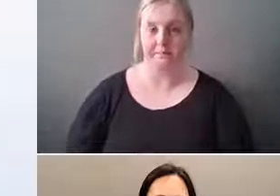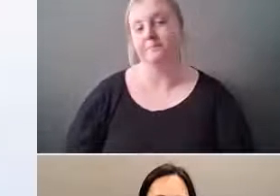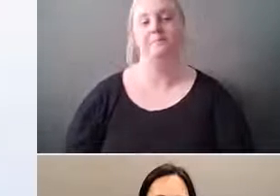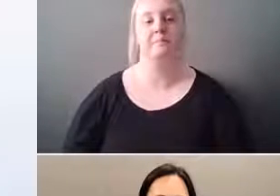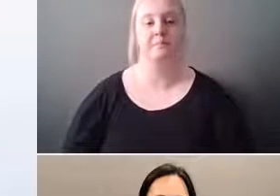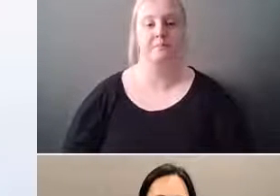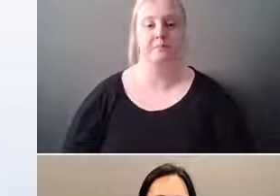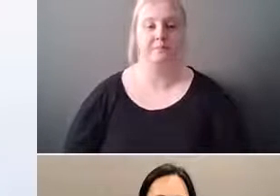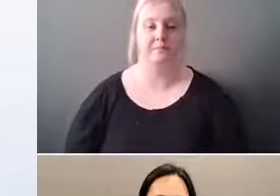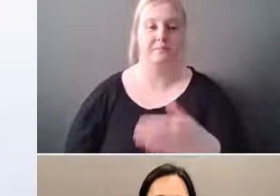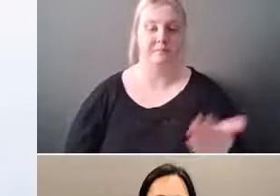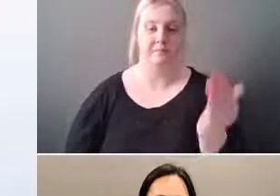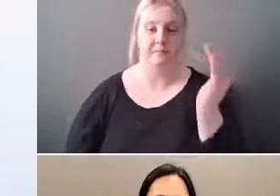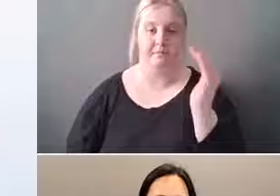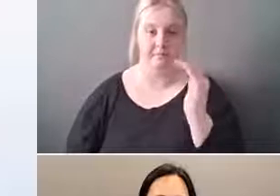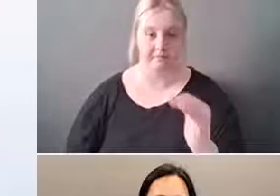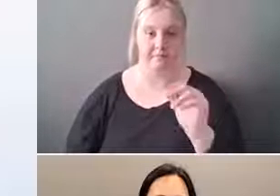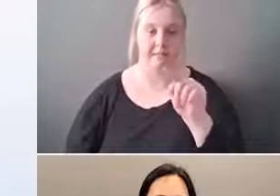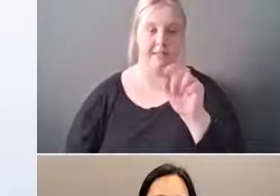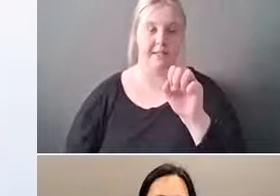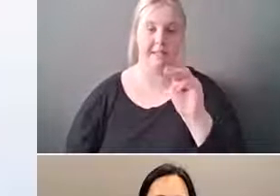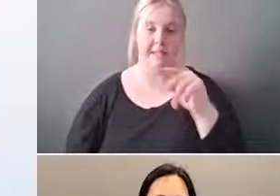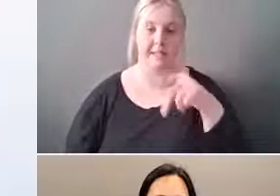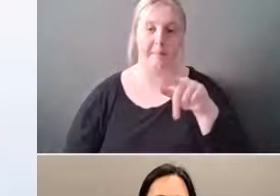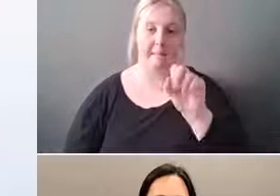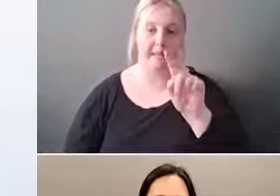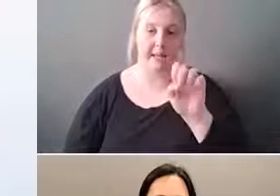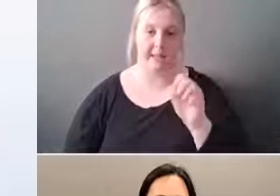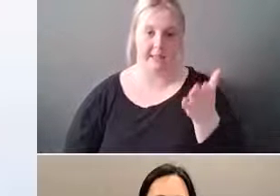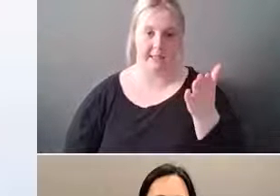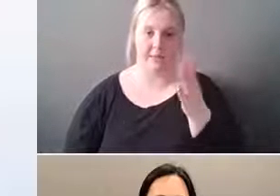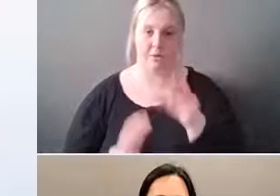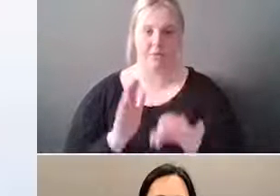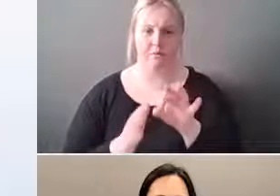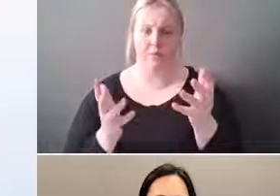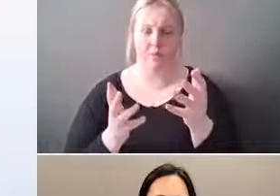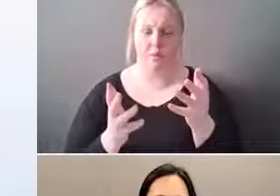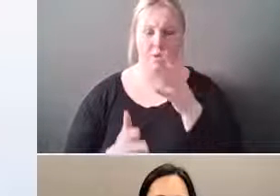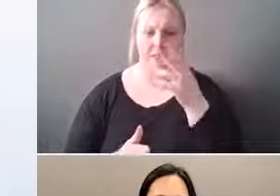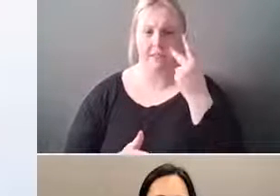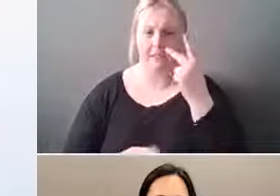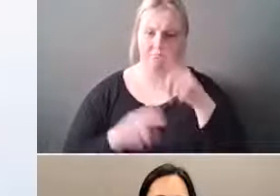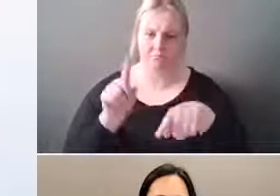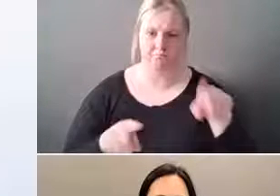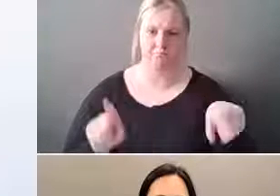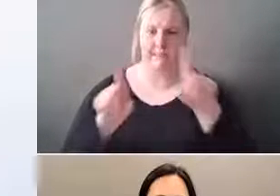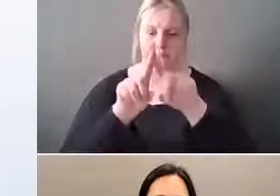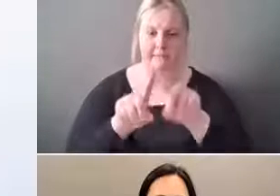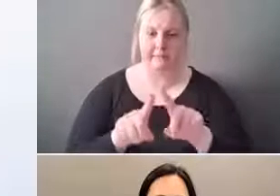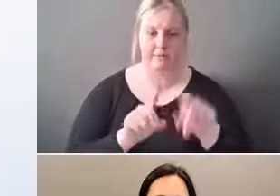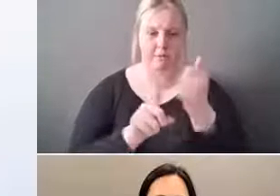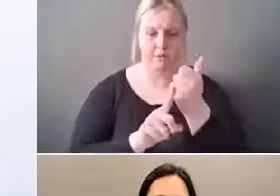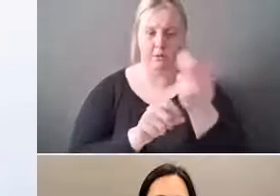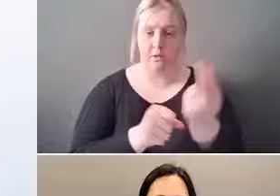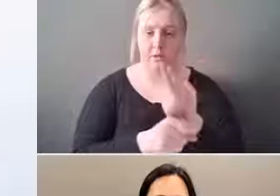The next section of the toolkit is templates. So what you will find in this section are various templates that you can use when